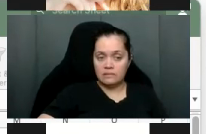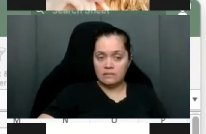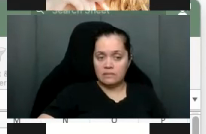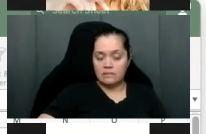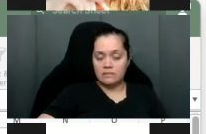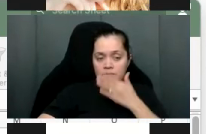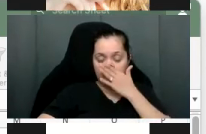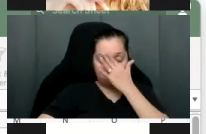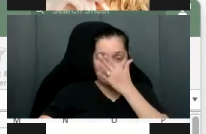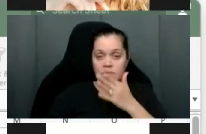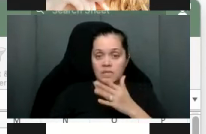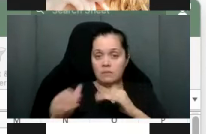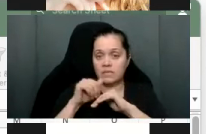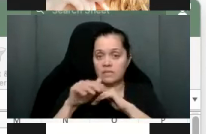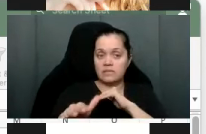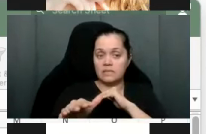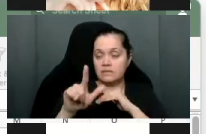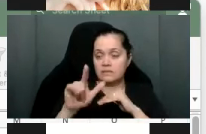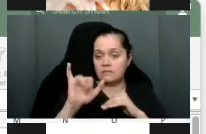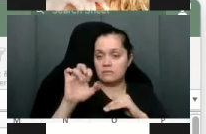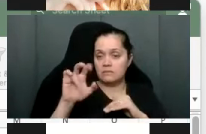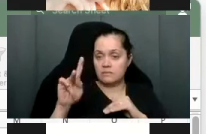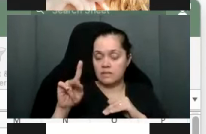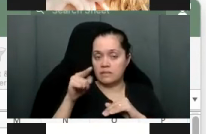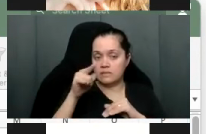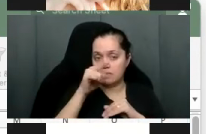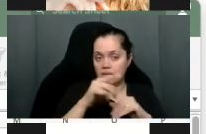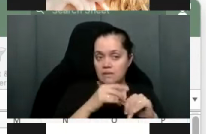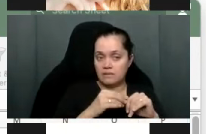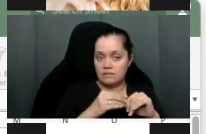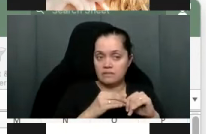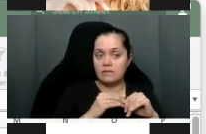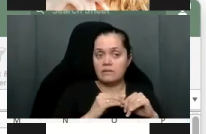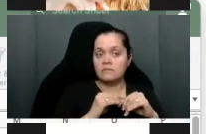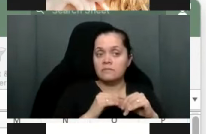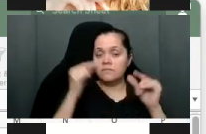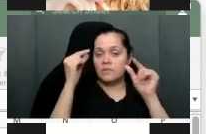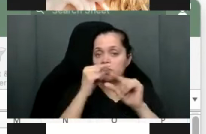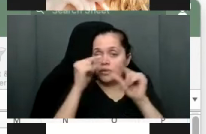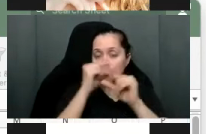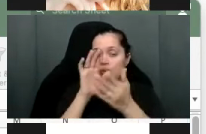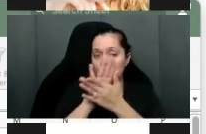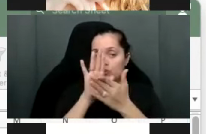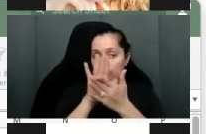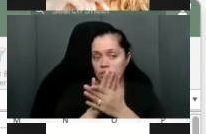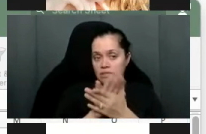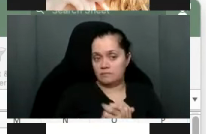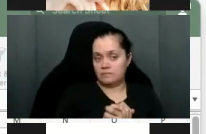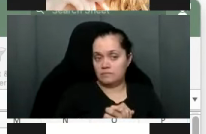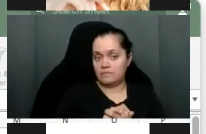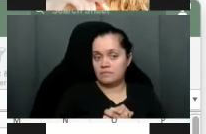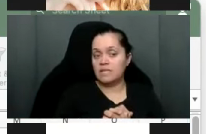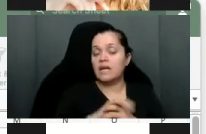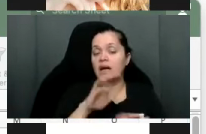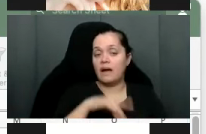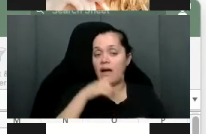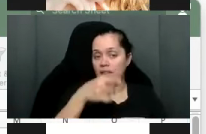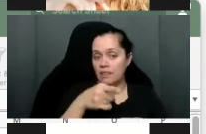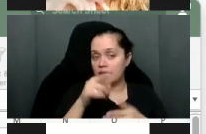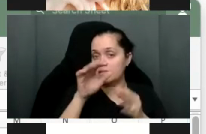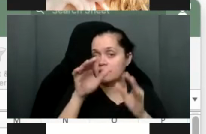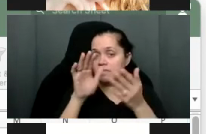I'm going to send you the link to this Google Sheet. And on this Google Sheet,